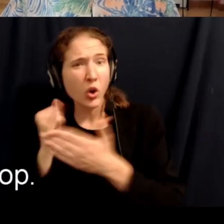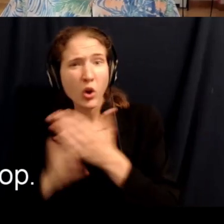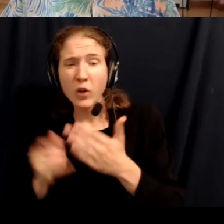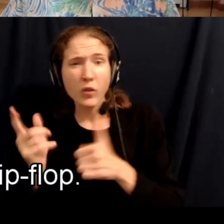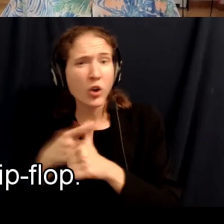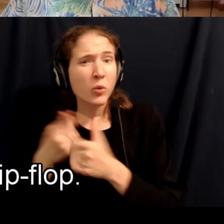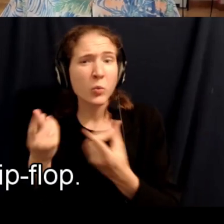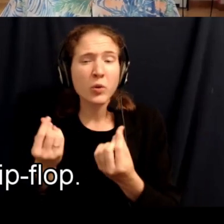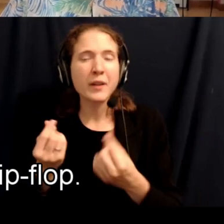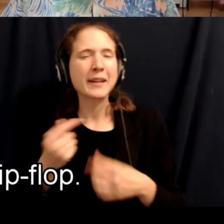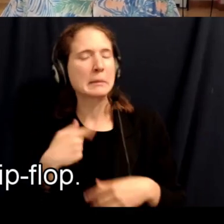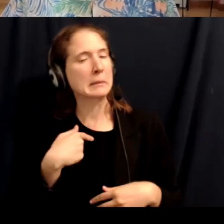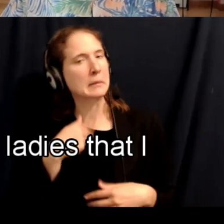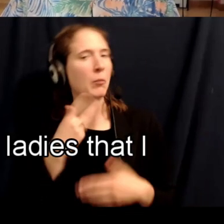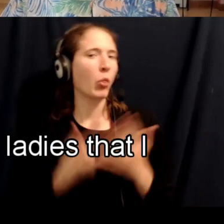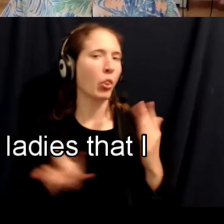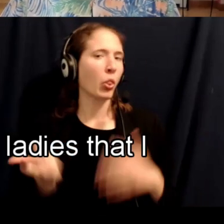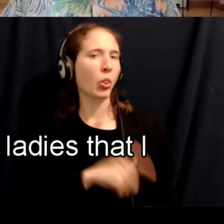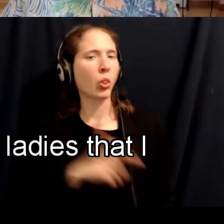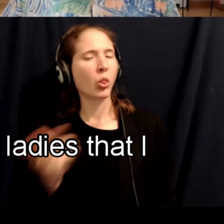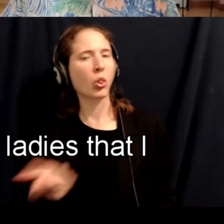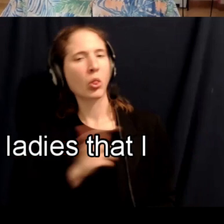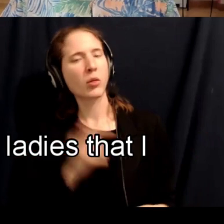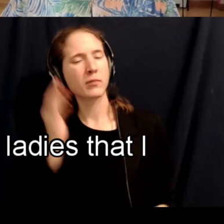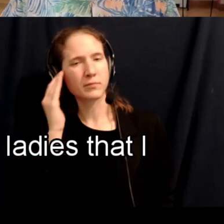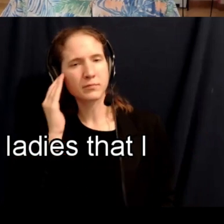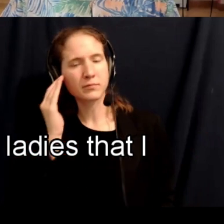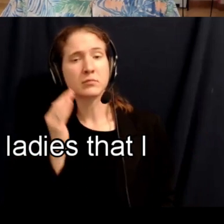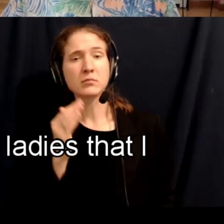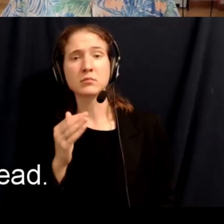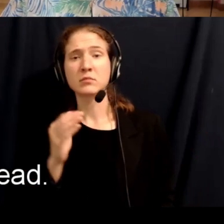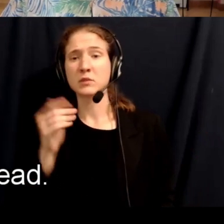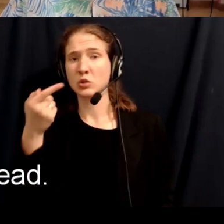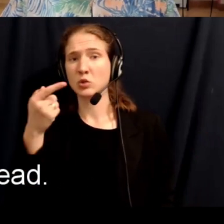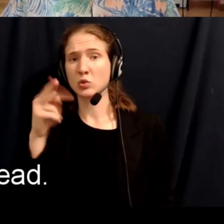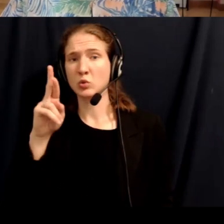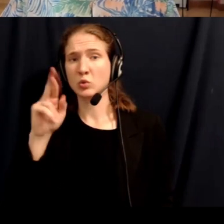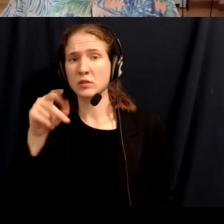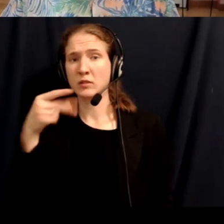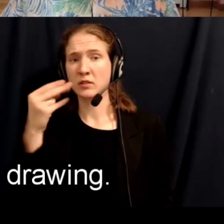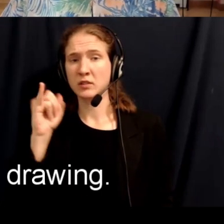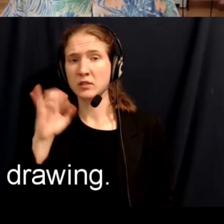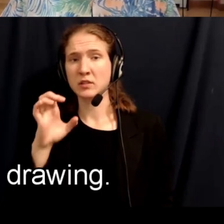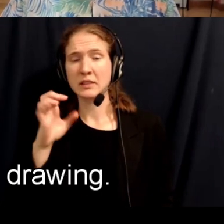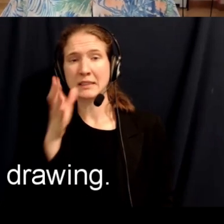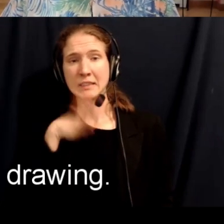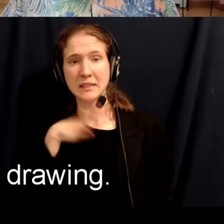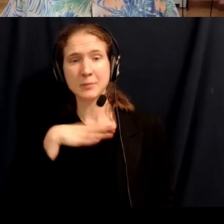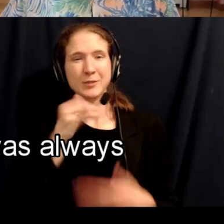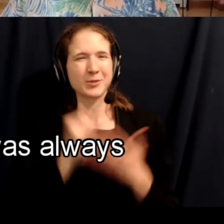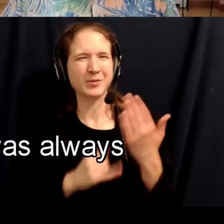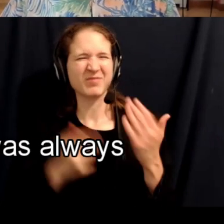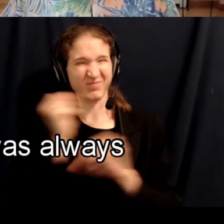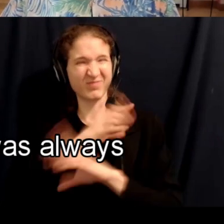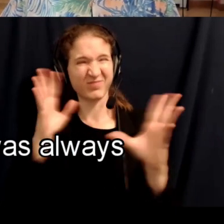I flip-flop, I kind of flip-flop. These graphic ladies that I do are all out of my head. Mhm. I've always loved figure